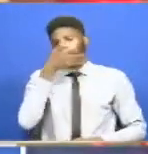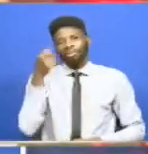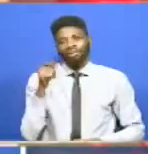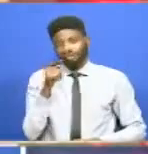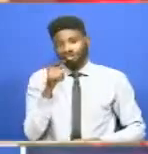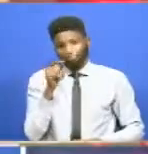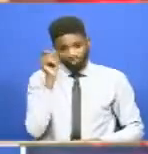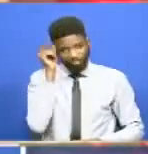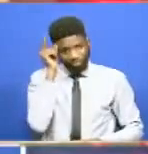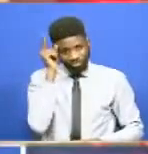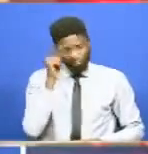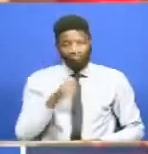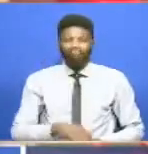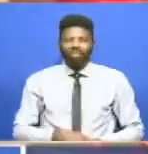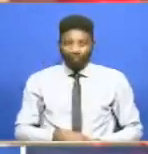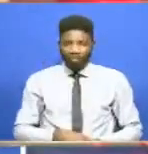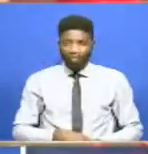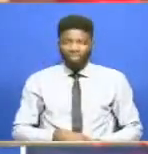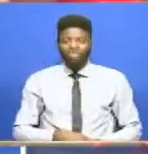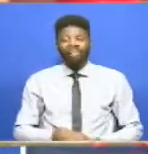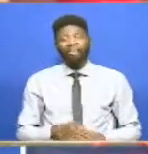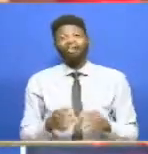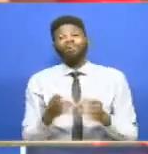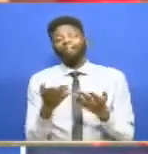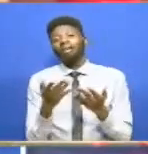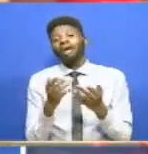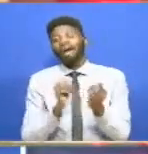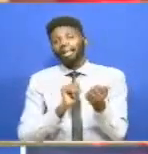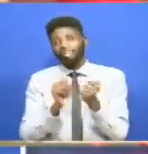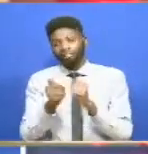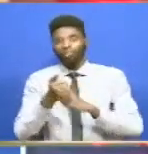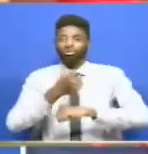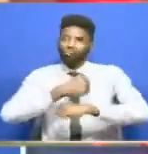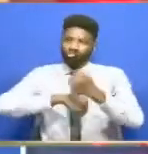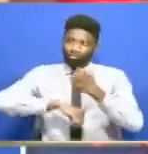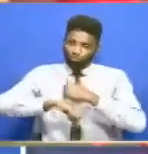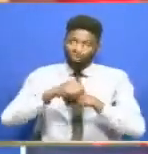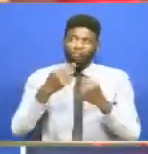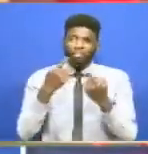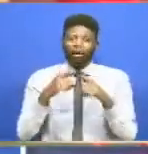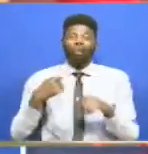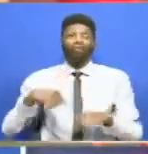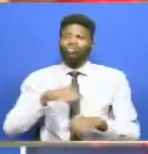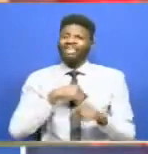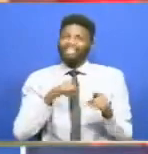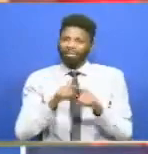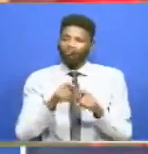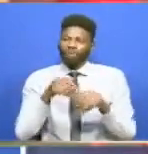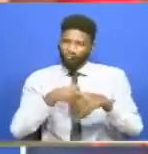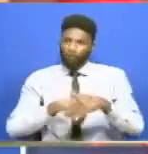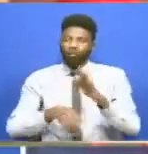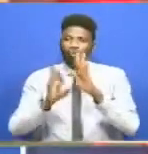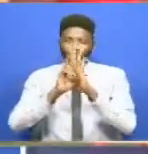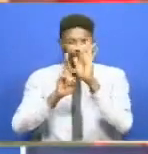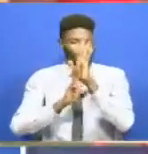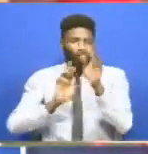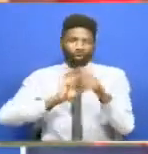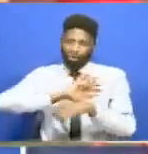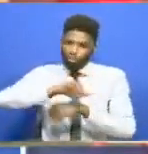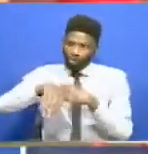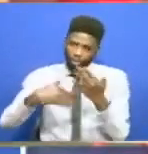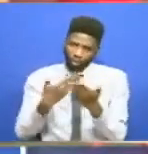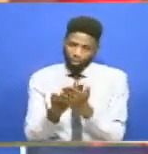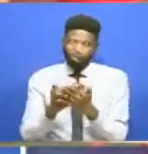Unaelewa? What activities continue, ziendelee. But tuta follow back hizo precautions zote. At the end of the